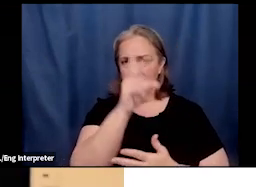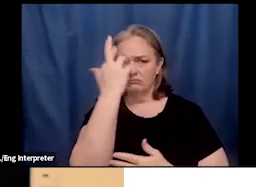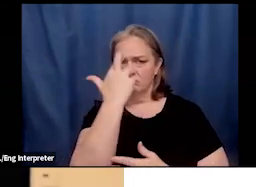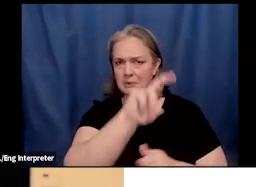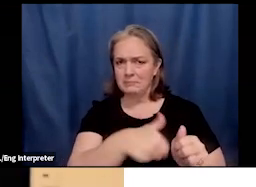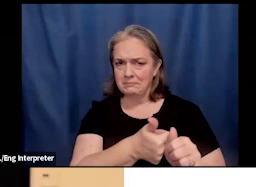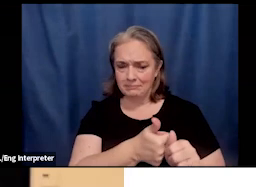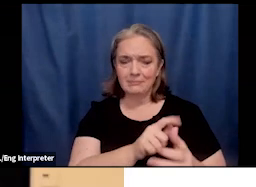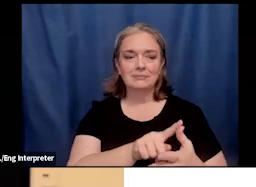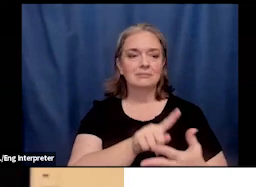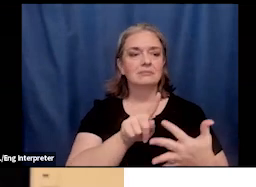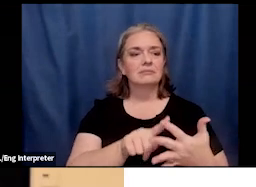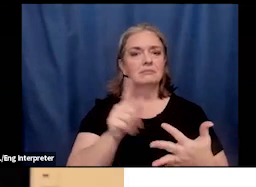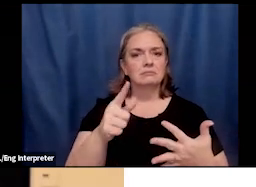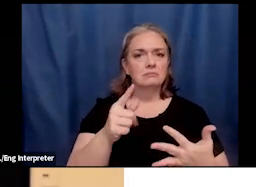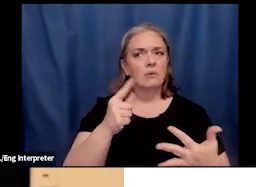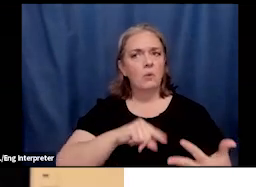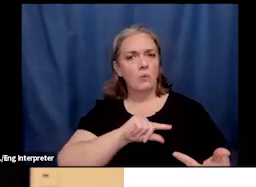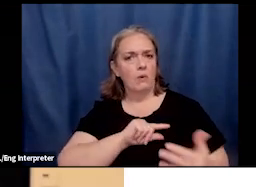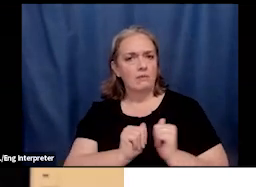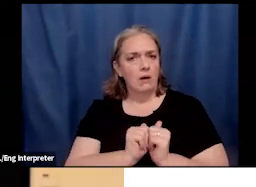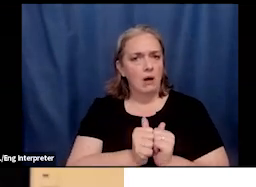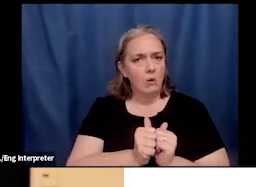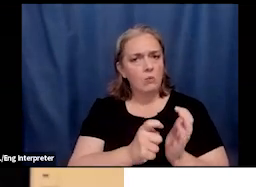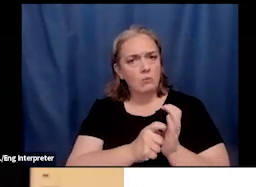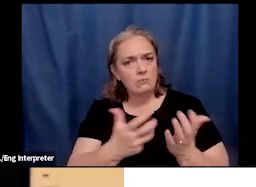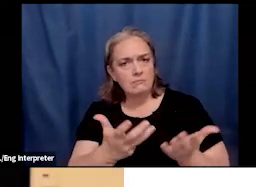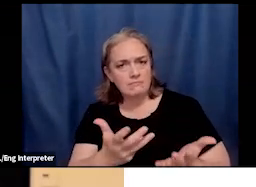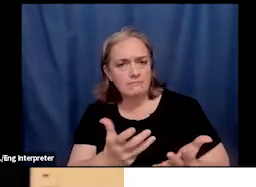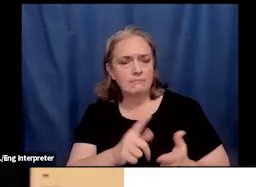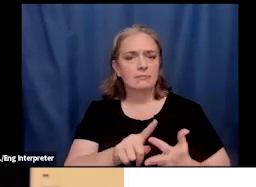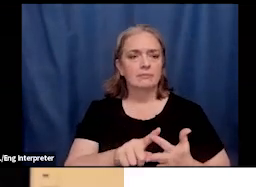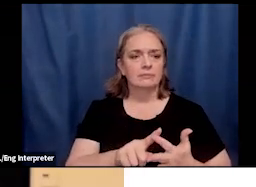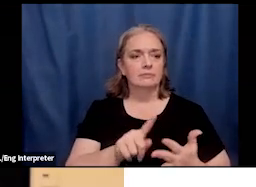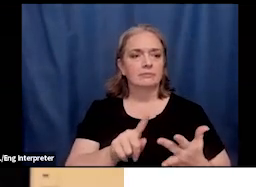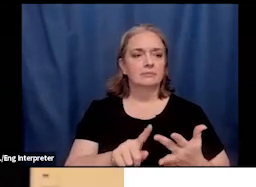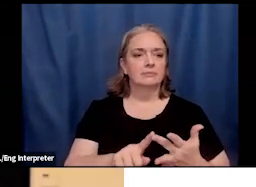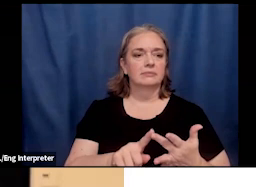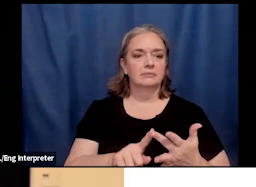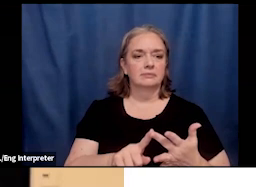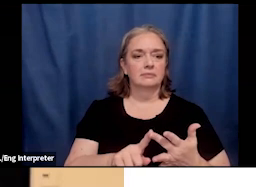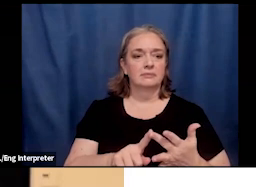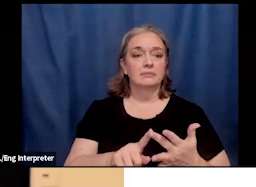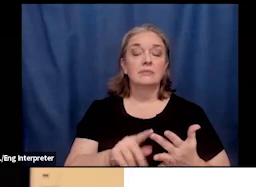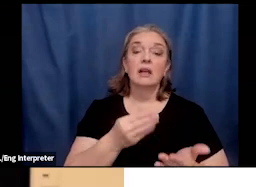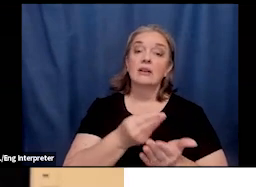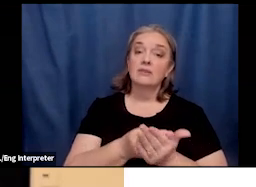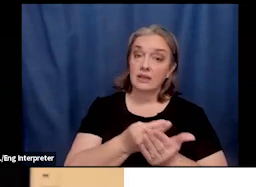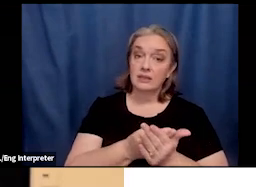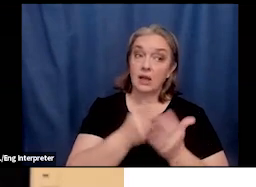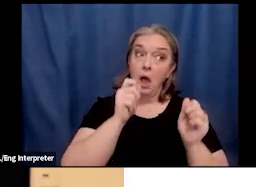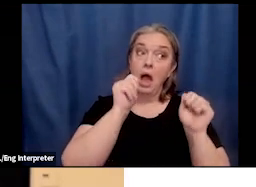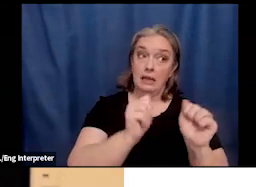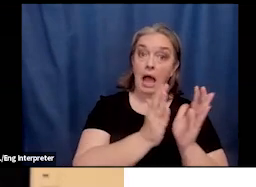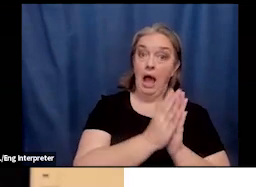to review eligibility and requirements for applying for this grant, talk about funding, what you can ask